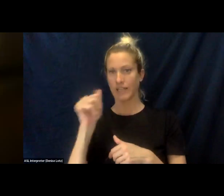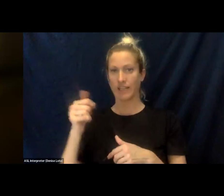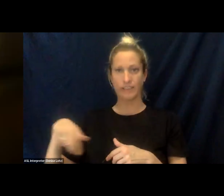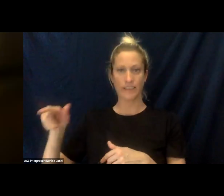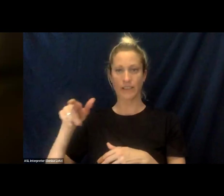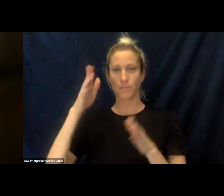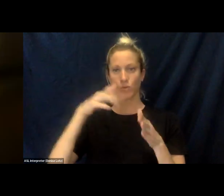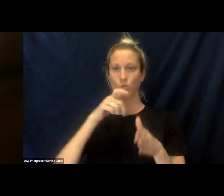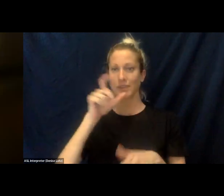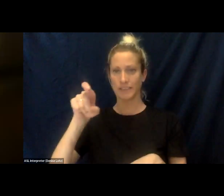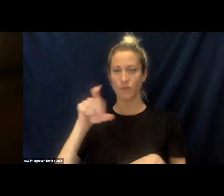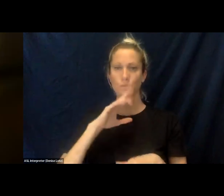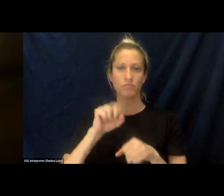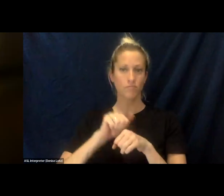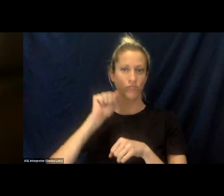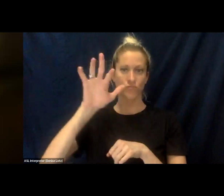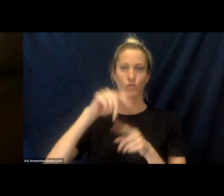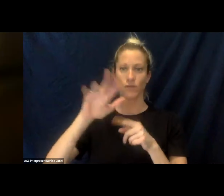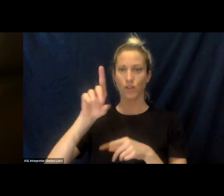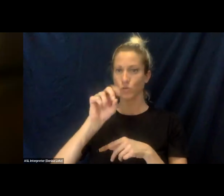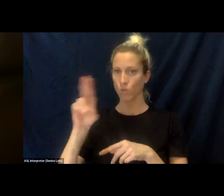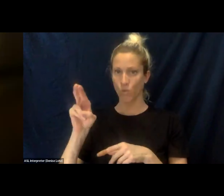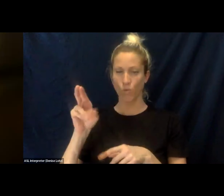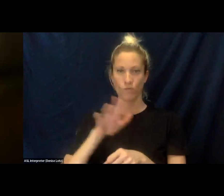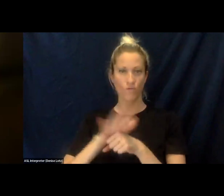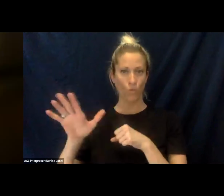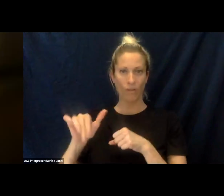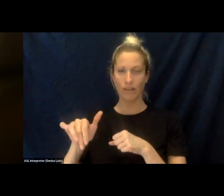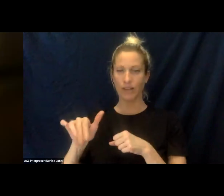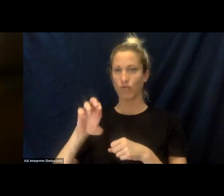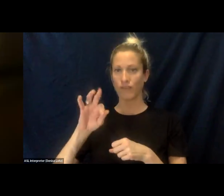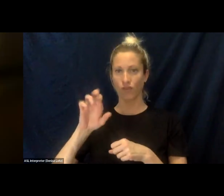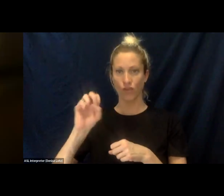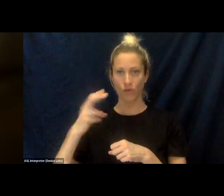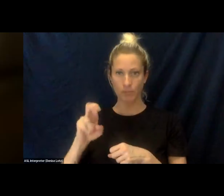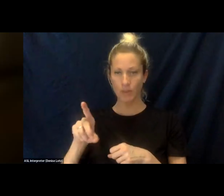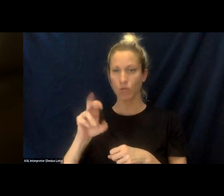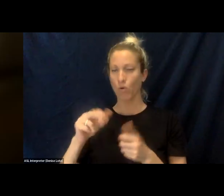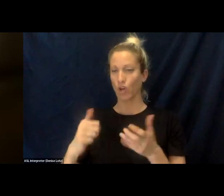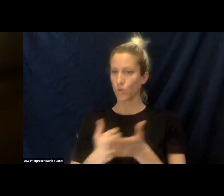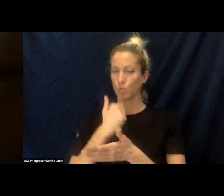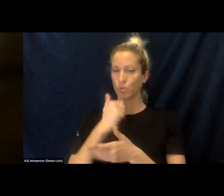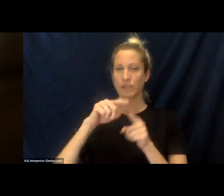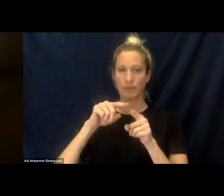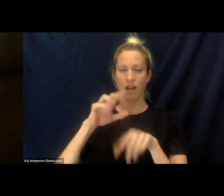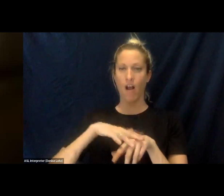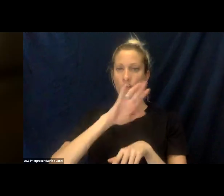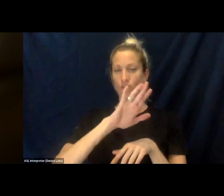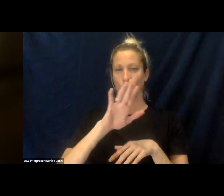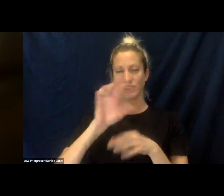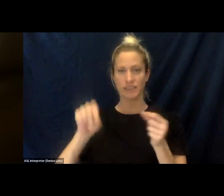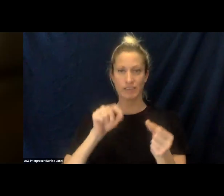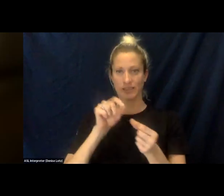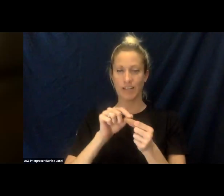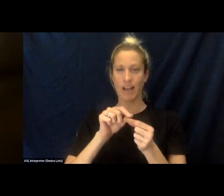them, and we would ship them directly to their door, fully refurbished or brand new, depending on the exact device that they pick, with the needed software